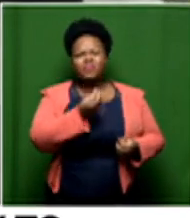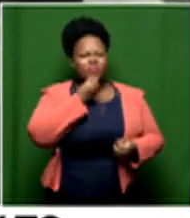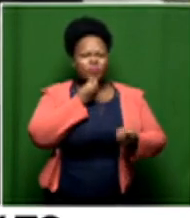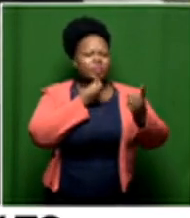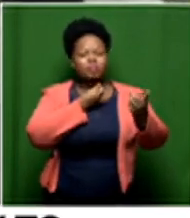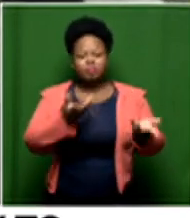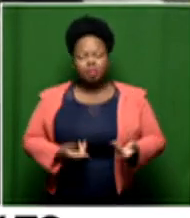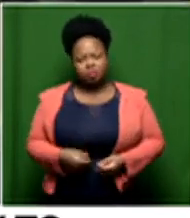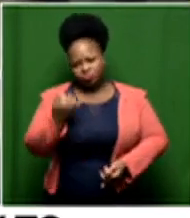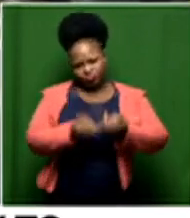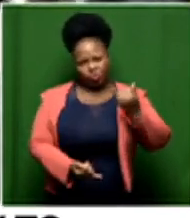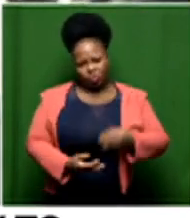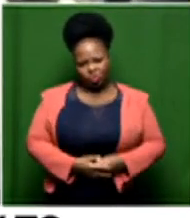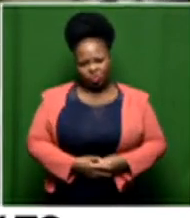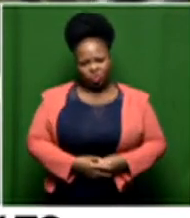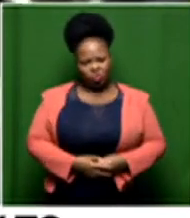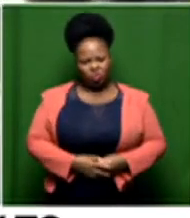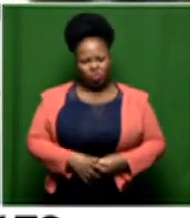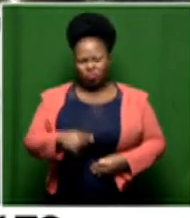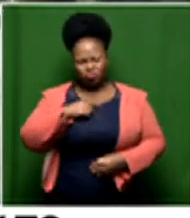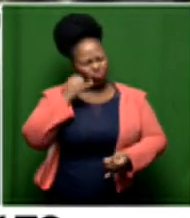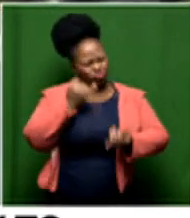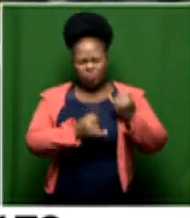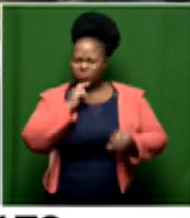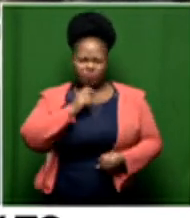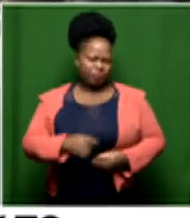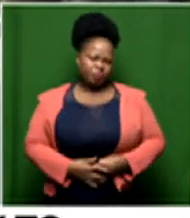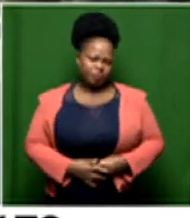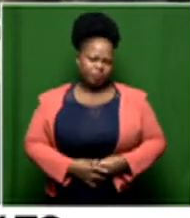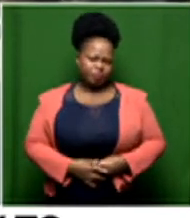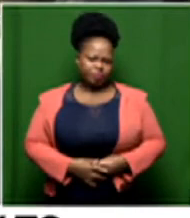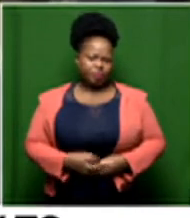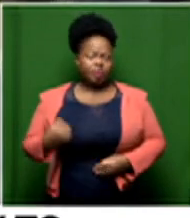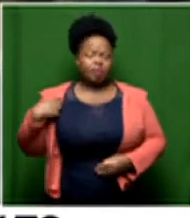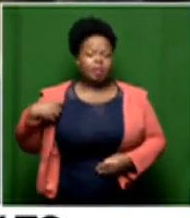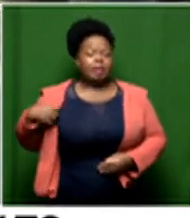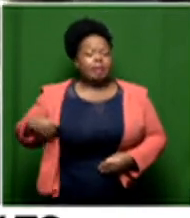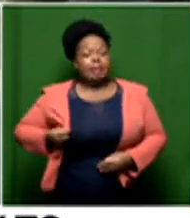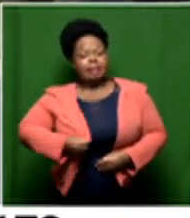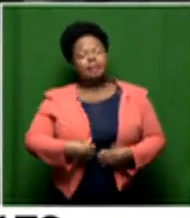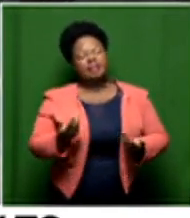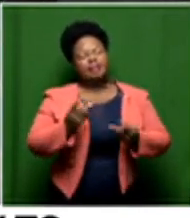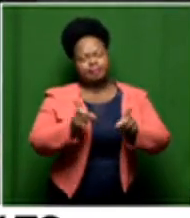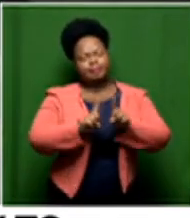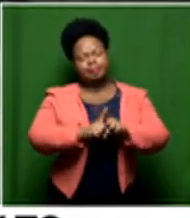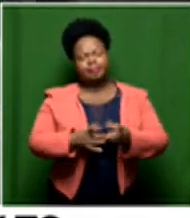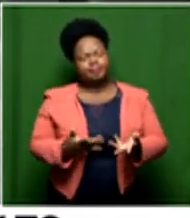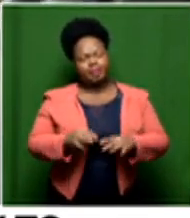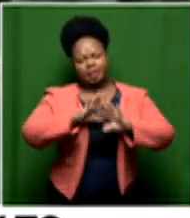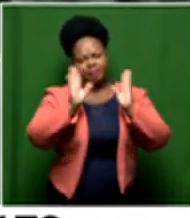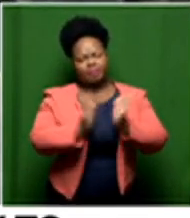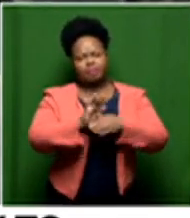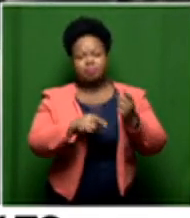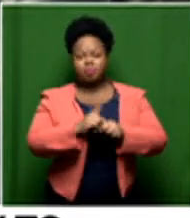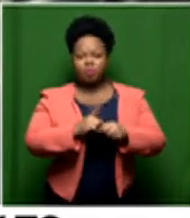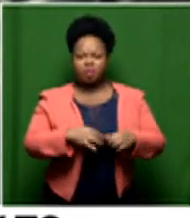food." It's just wrong. It's immoral. It's plain wrong. And again, it takes us back to this question of